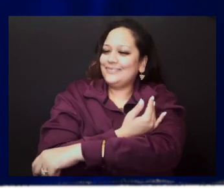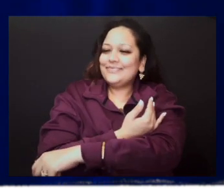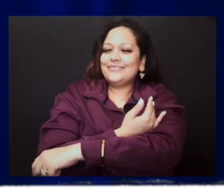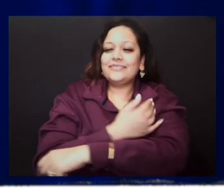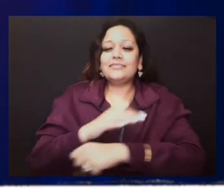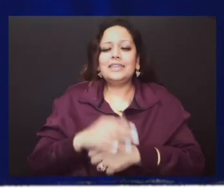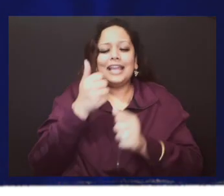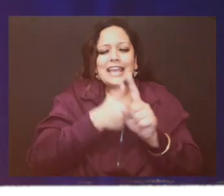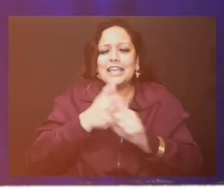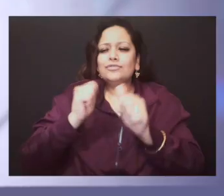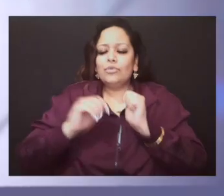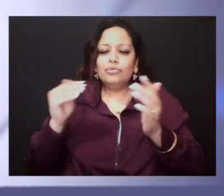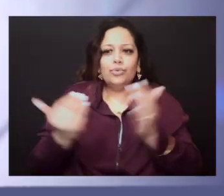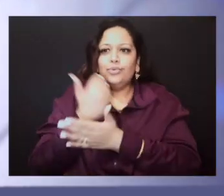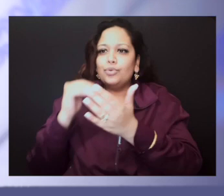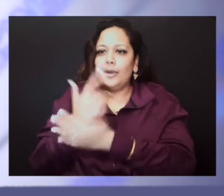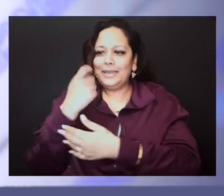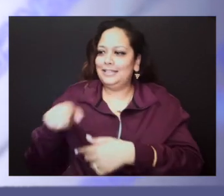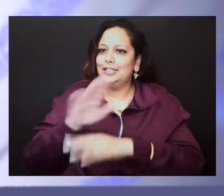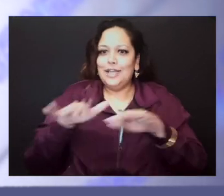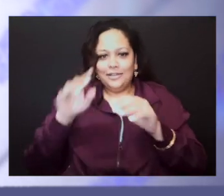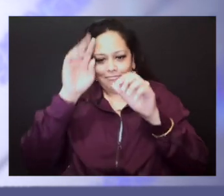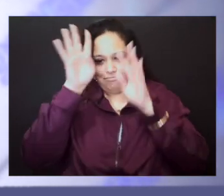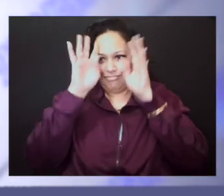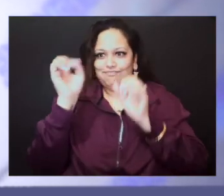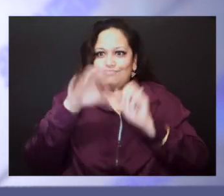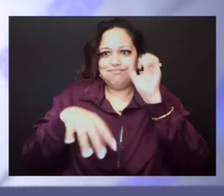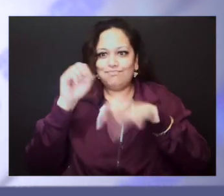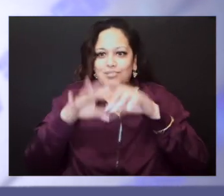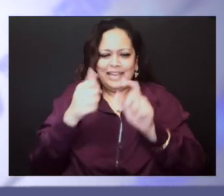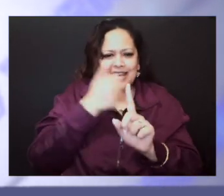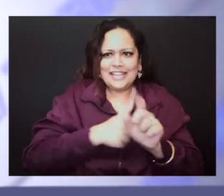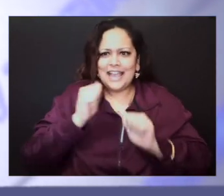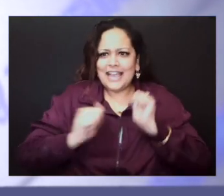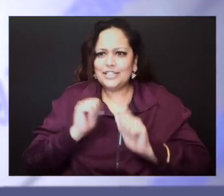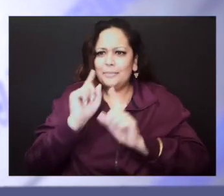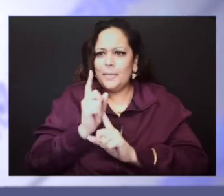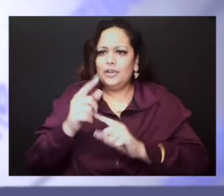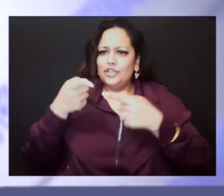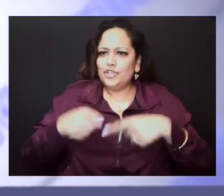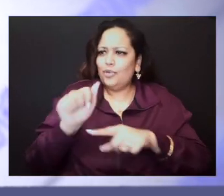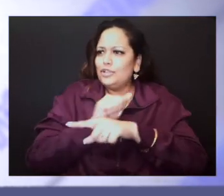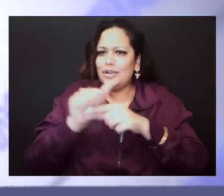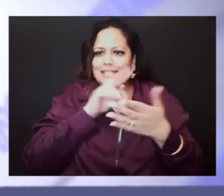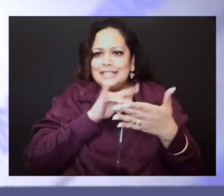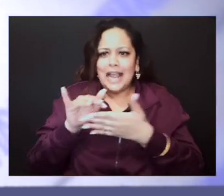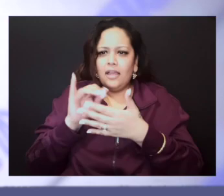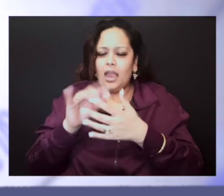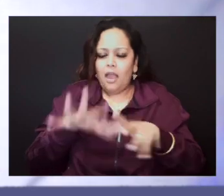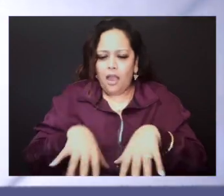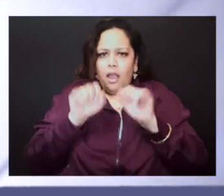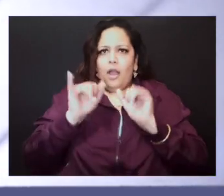is brand new because the children make it so. Each acting moment, while rehearsed and studied, is adapted to what